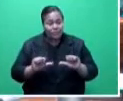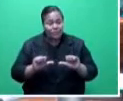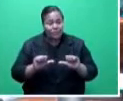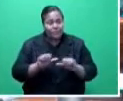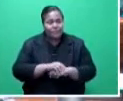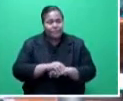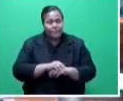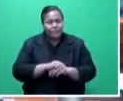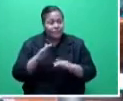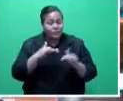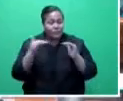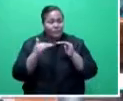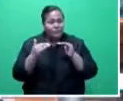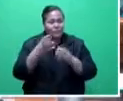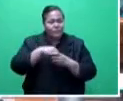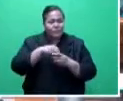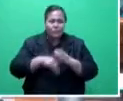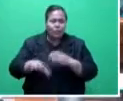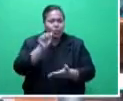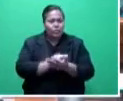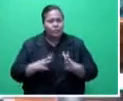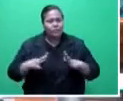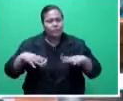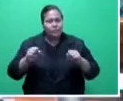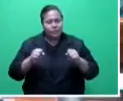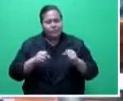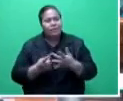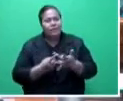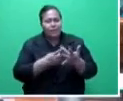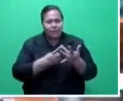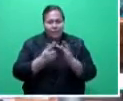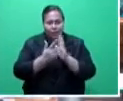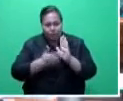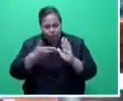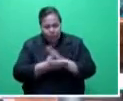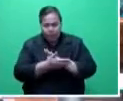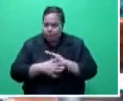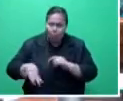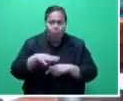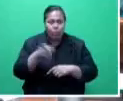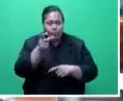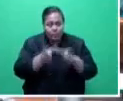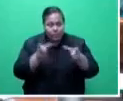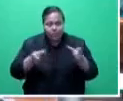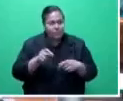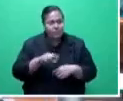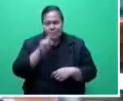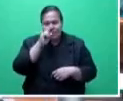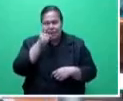includes the full and equal enjoyment of all rights and freedoms recognized in this chapter or any other written law. A person, Mr. Speaker, sir, must not be